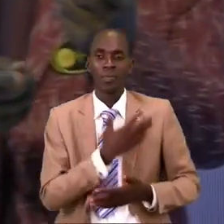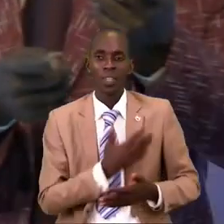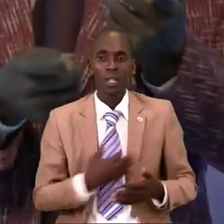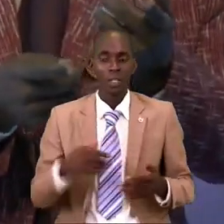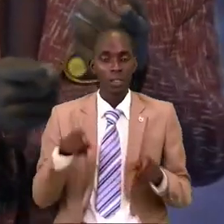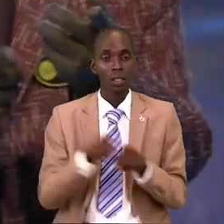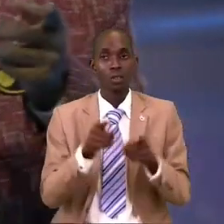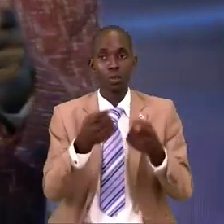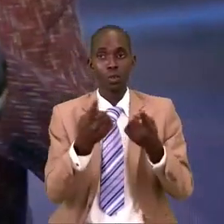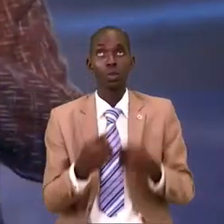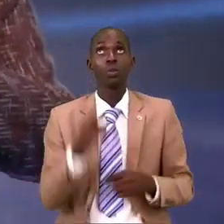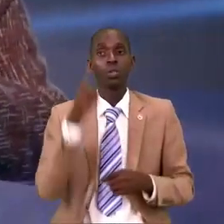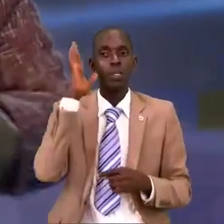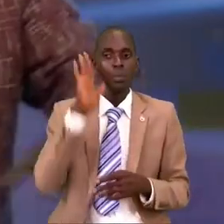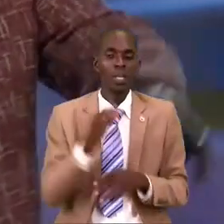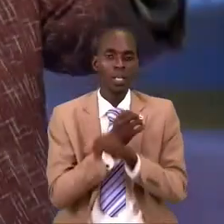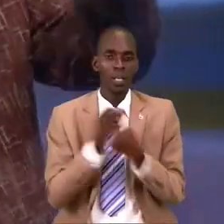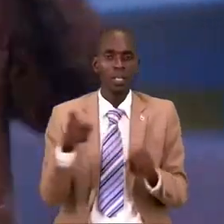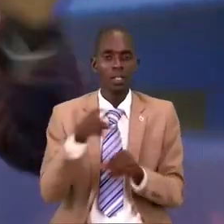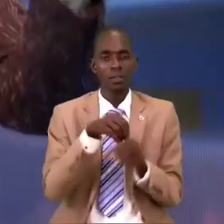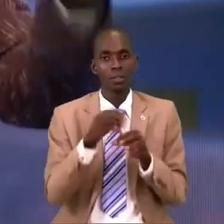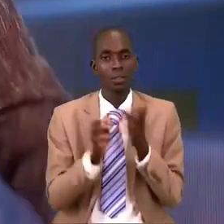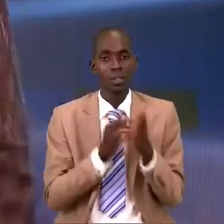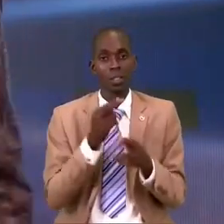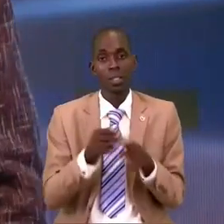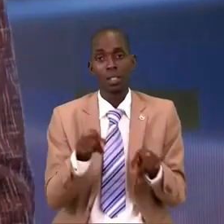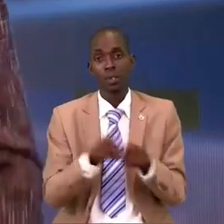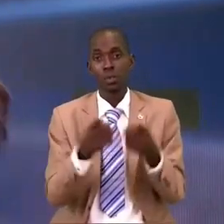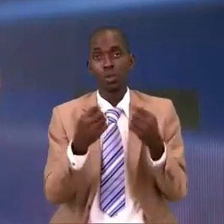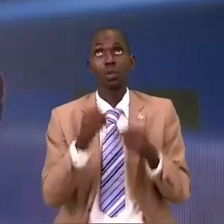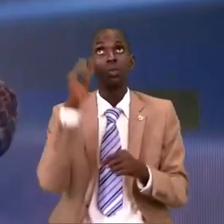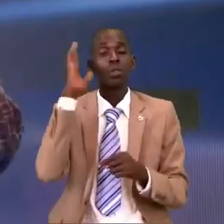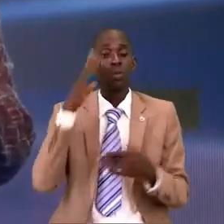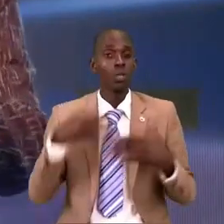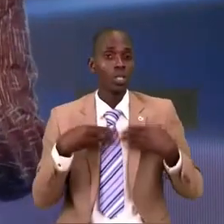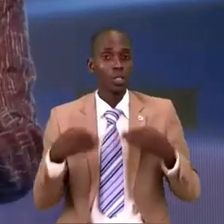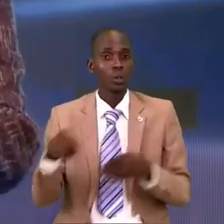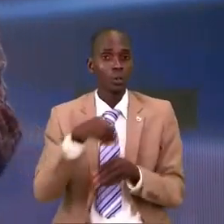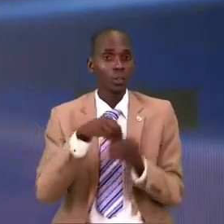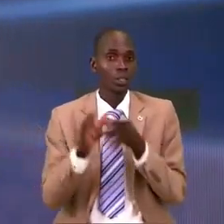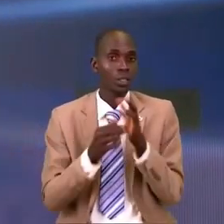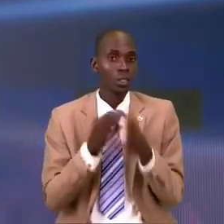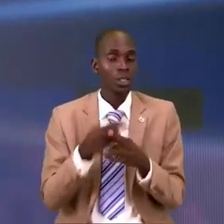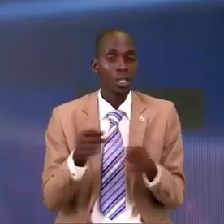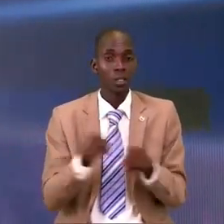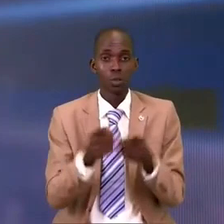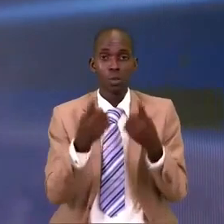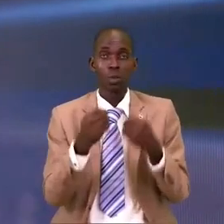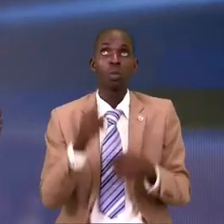you. Let us therefore come boldly unto the throne of grace, that we